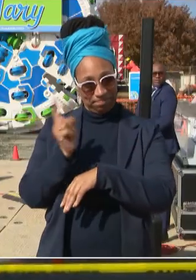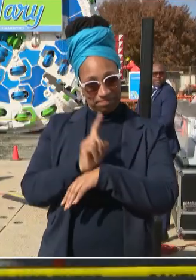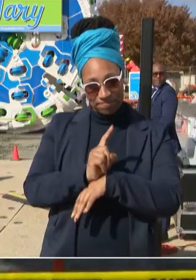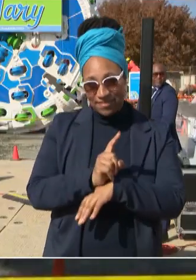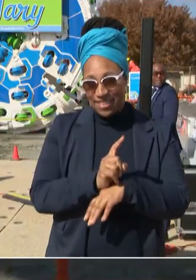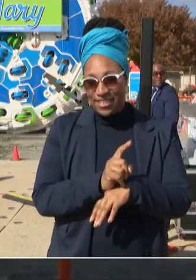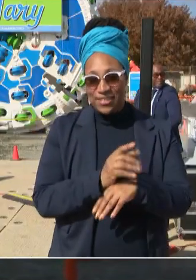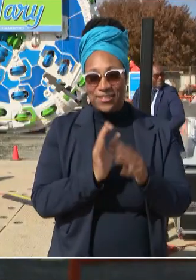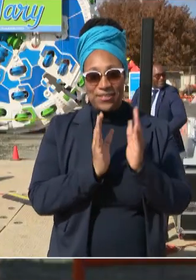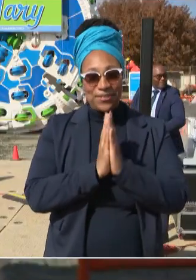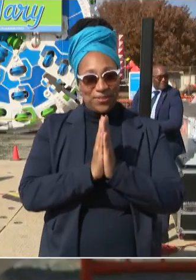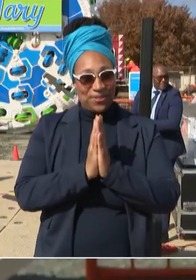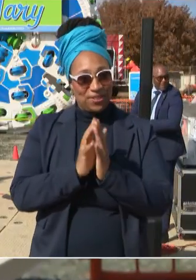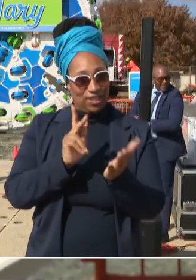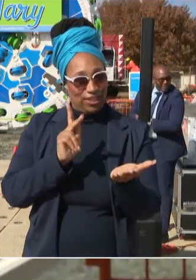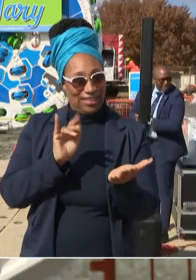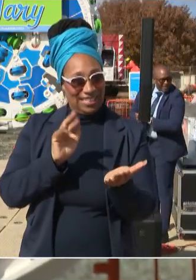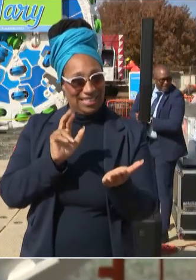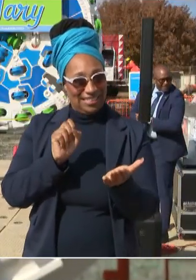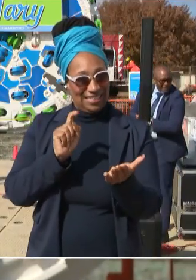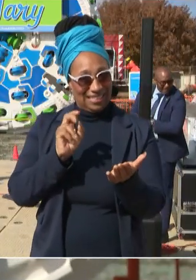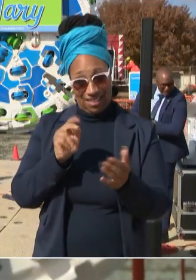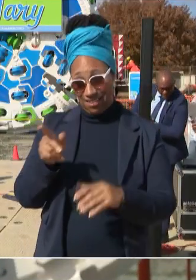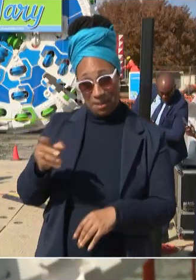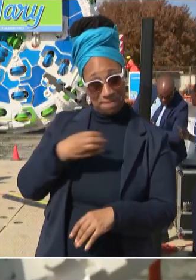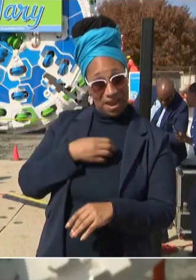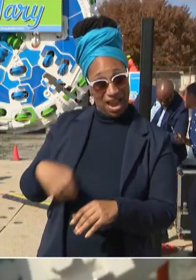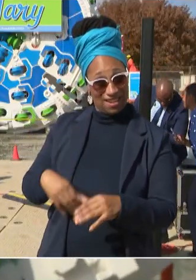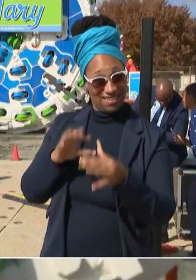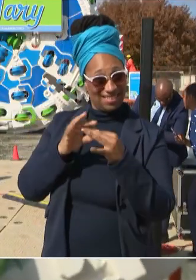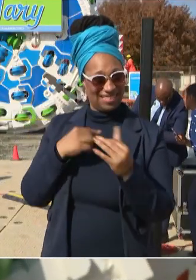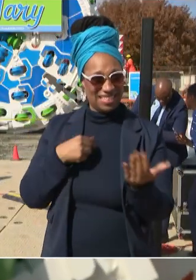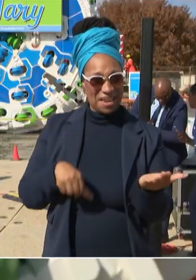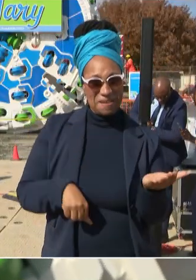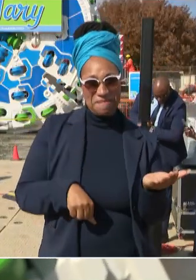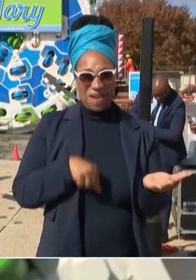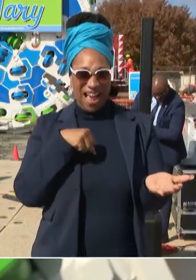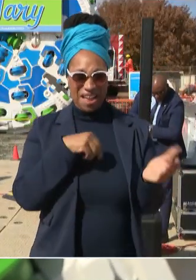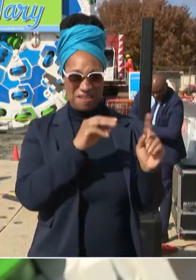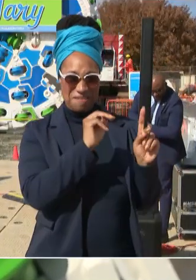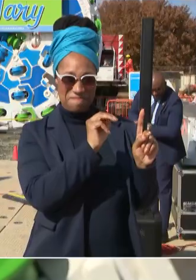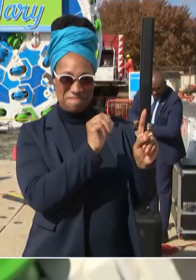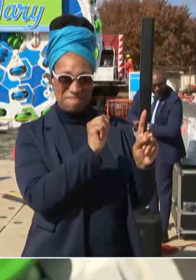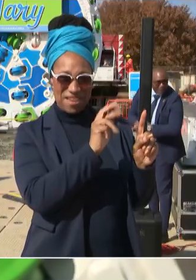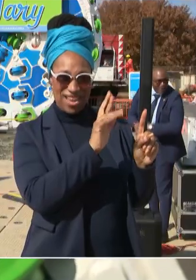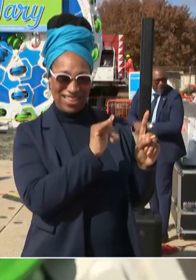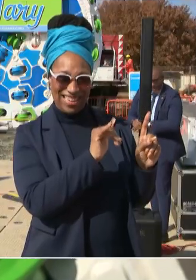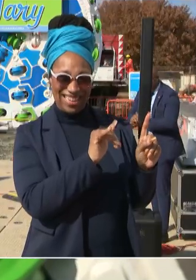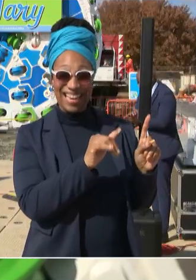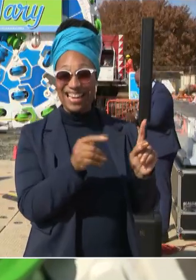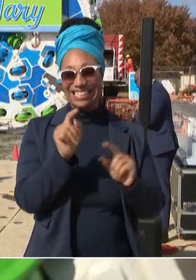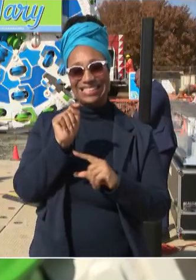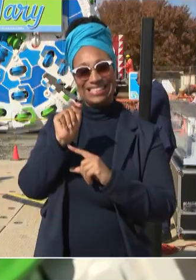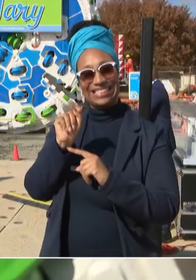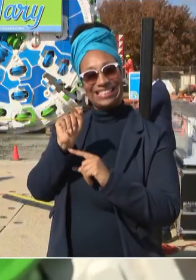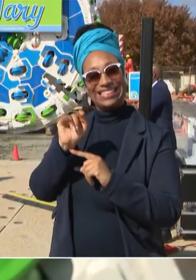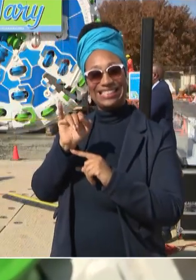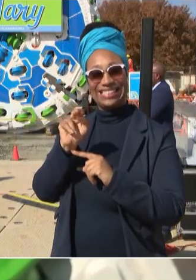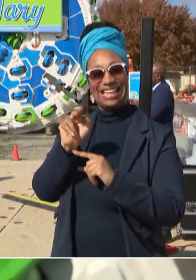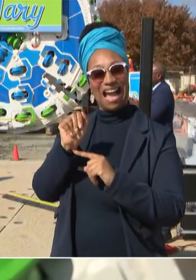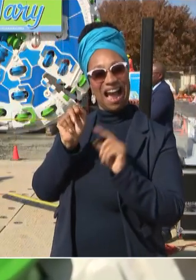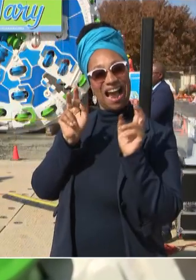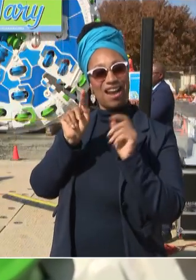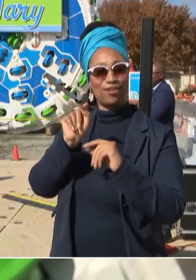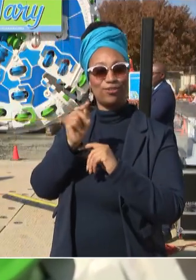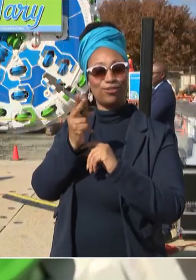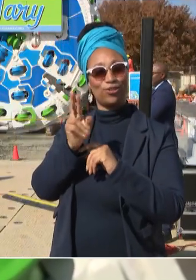So the mayor gave a proud Mary Tina Turner reference, but let's give truly what should be your new theme music, Mayor Bowser, which is Simply the